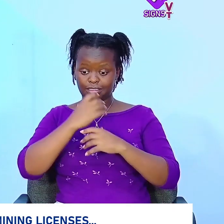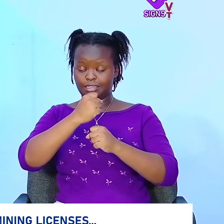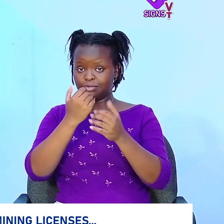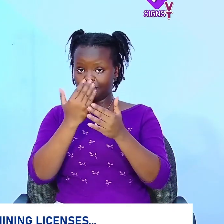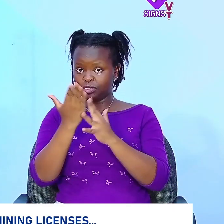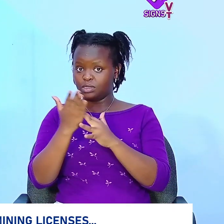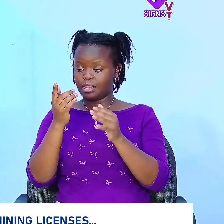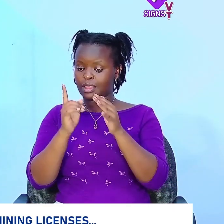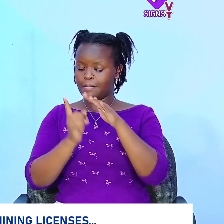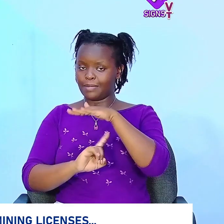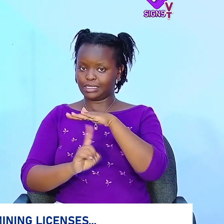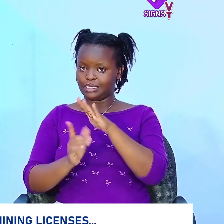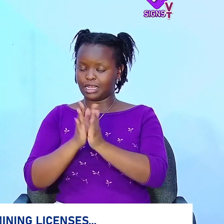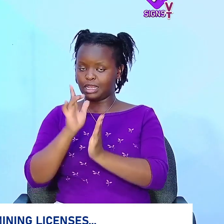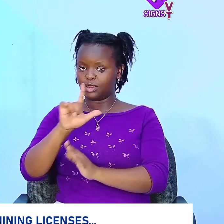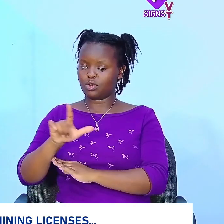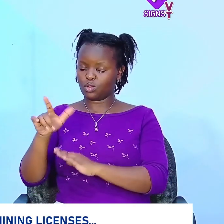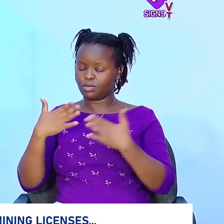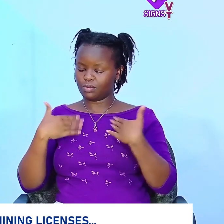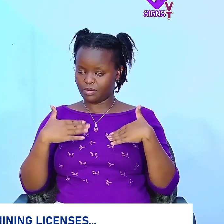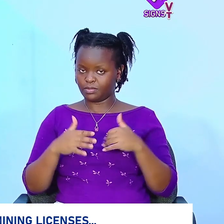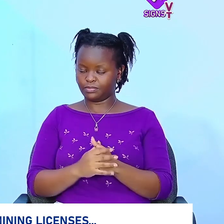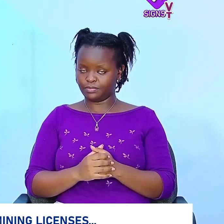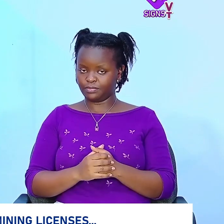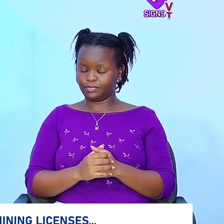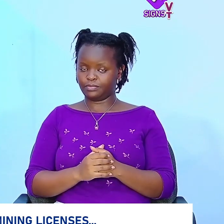ministry and local residents.